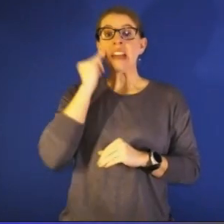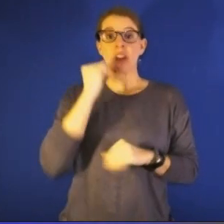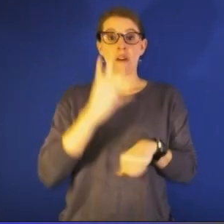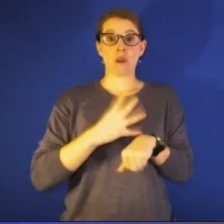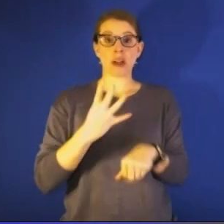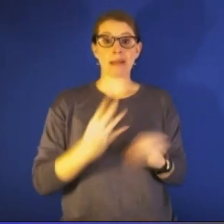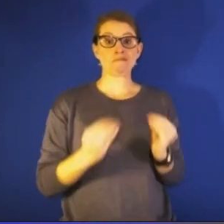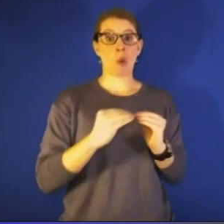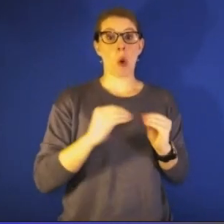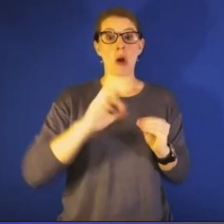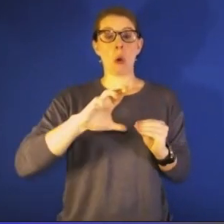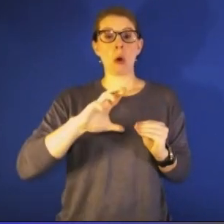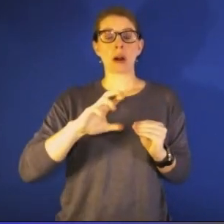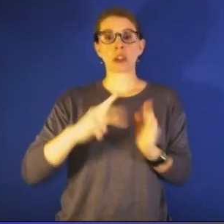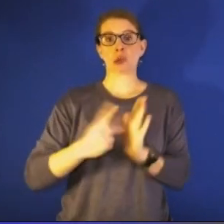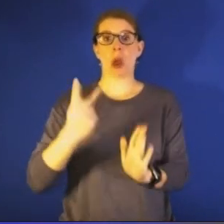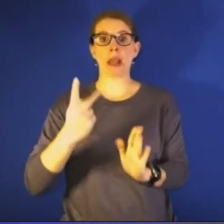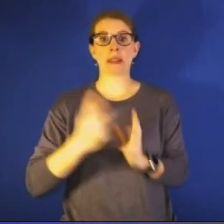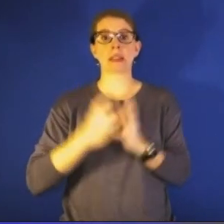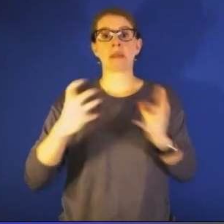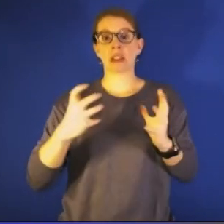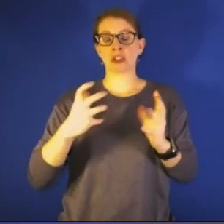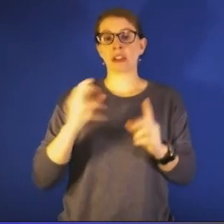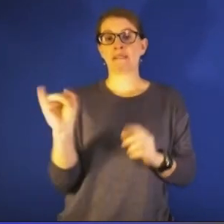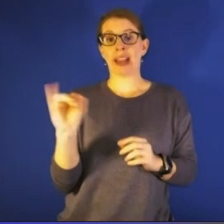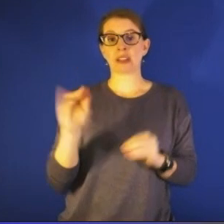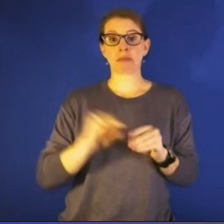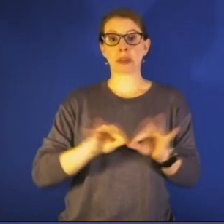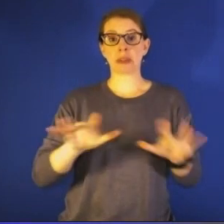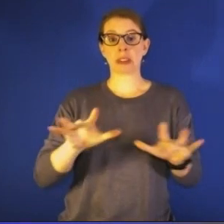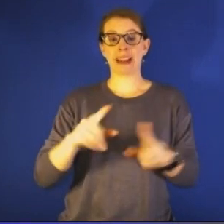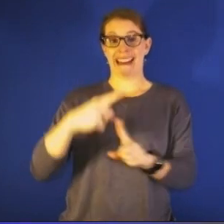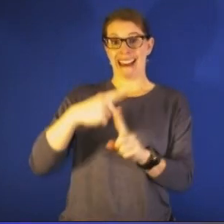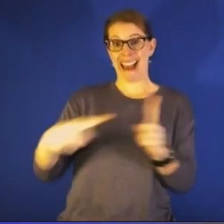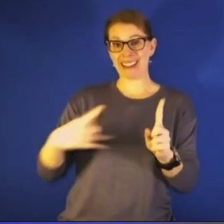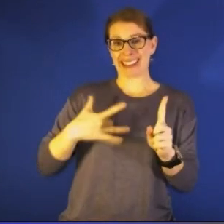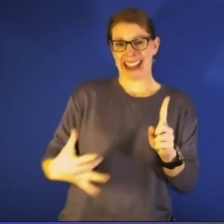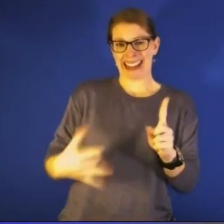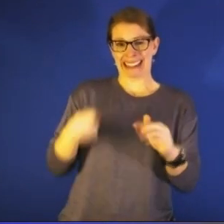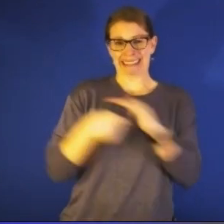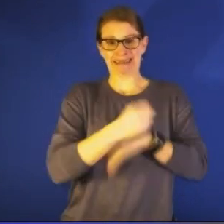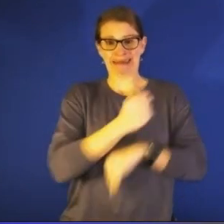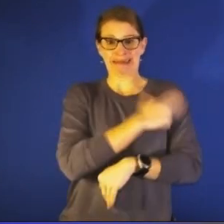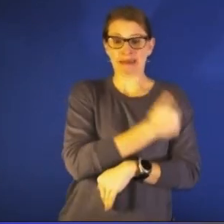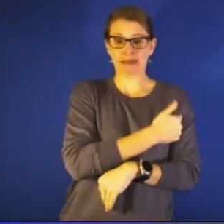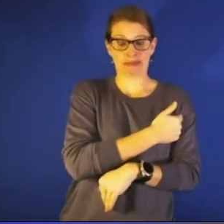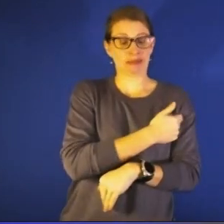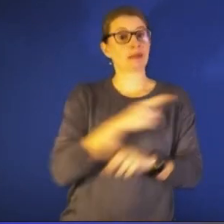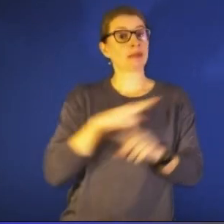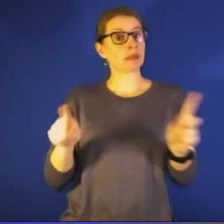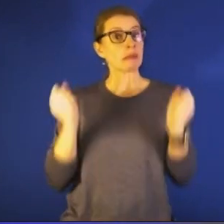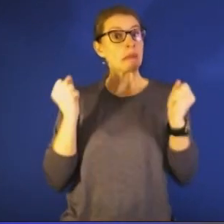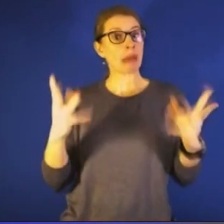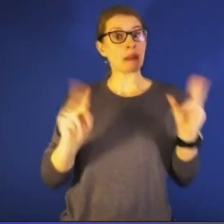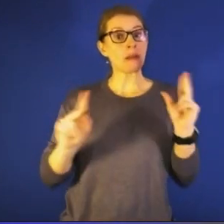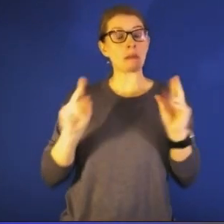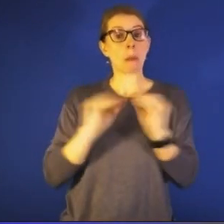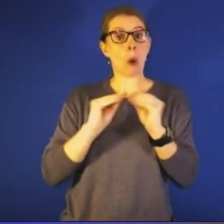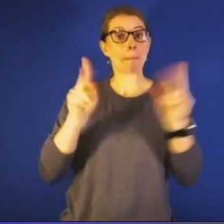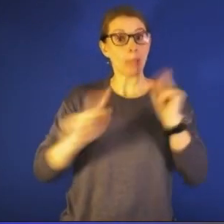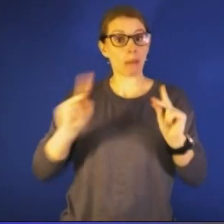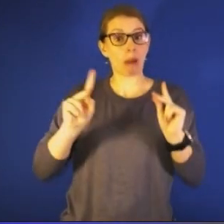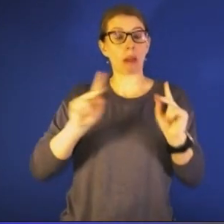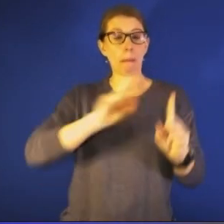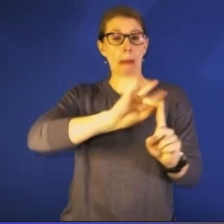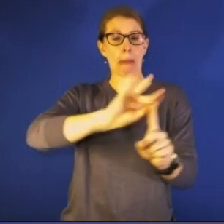twice the number of infections, even if you're half as likely to be hospitalized, but if so many more people are affected